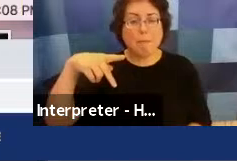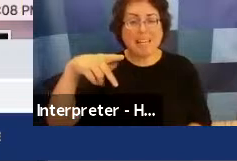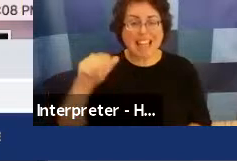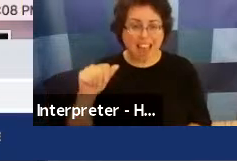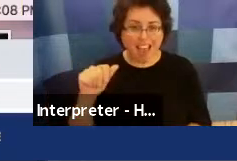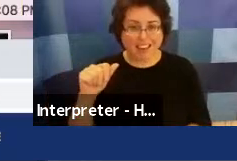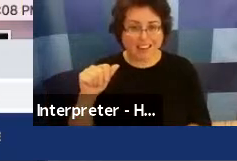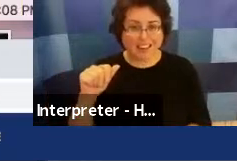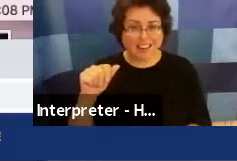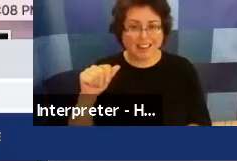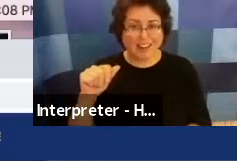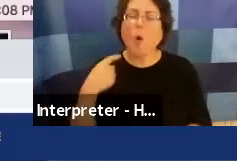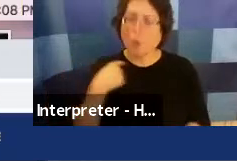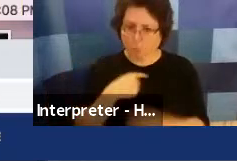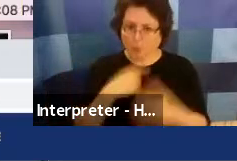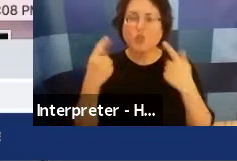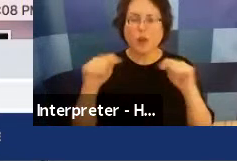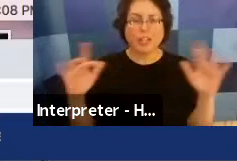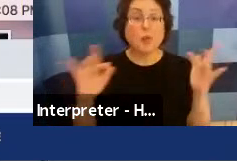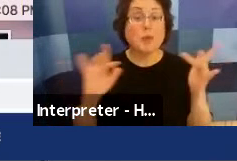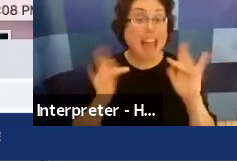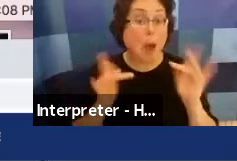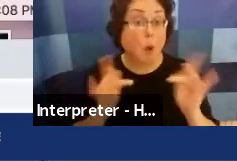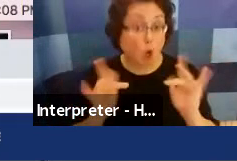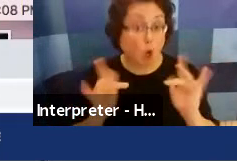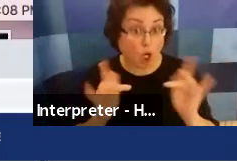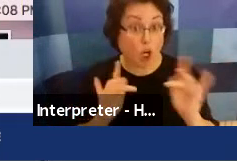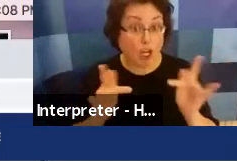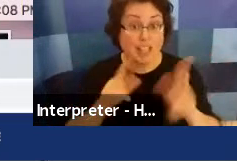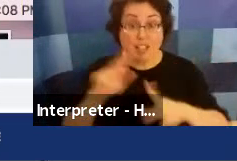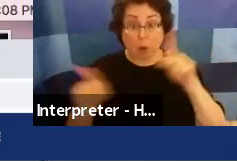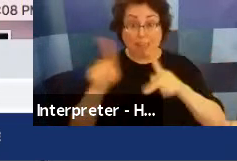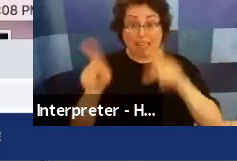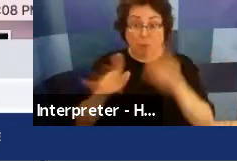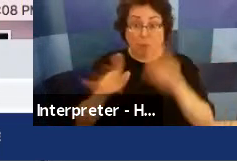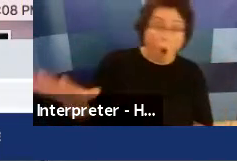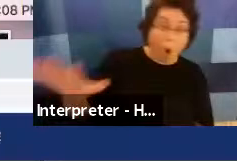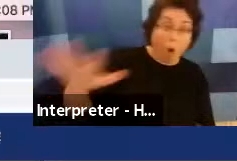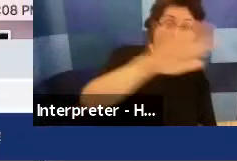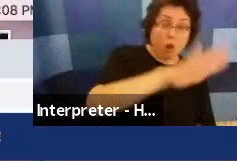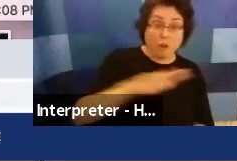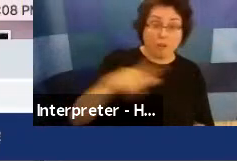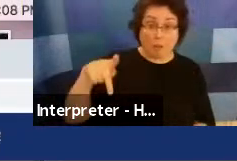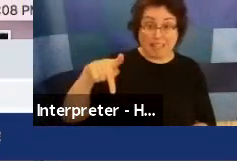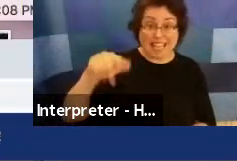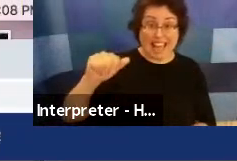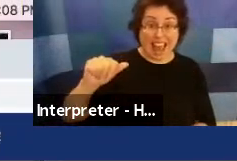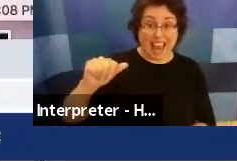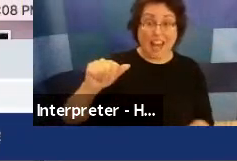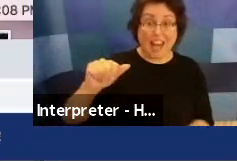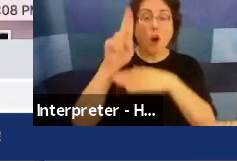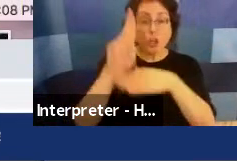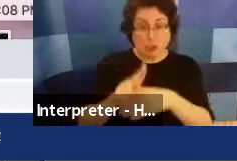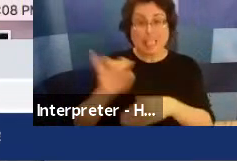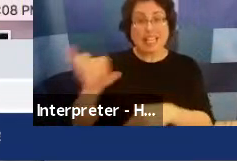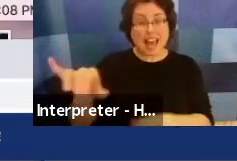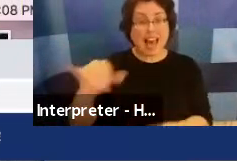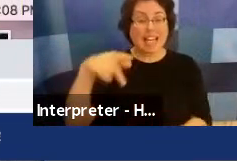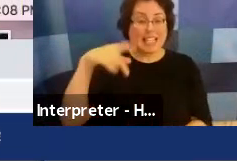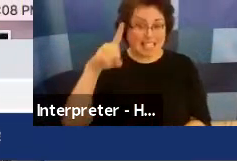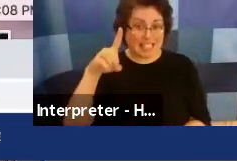we're trying to form a network so that people are sharing information and using disability history for